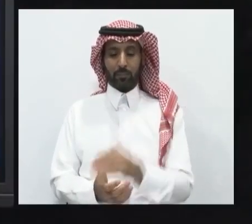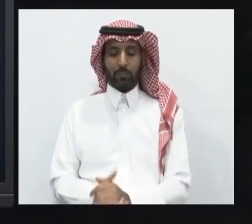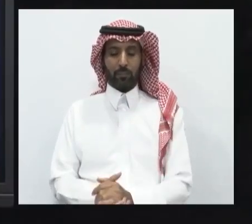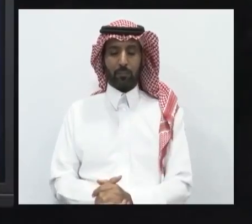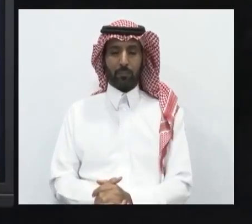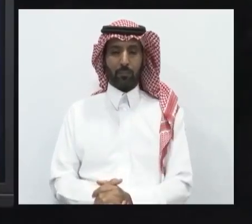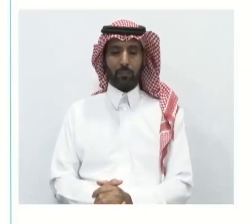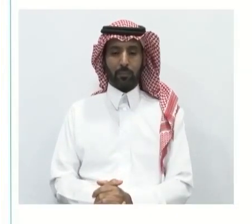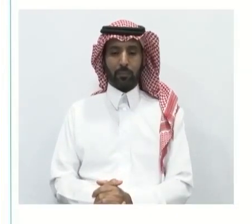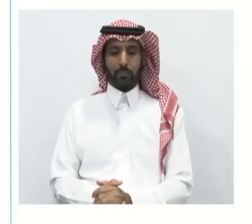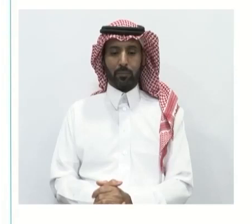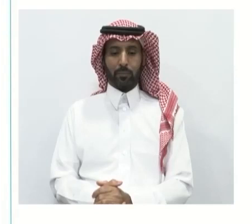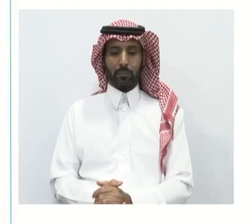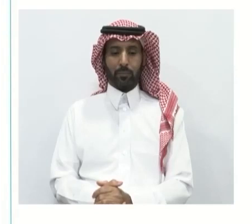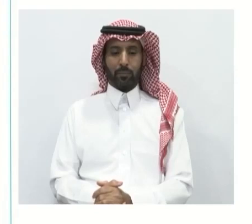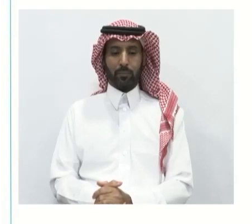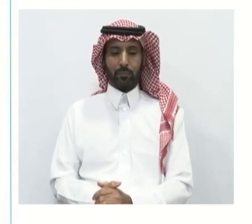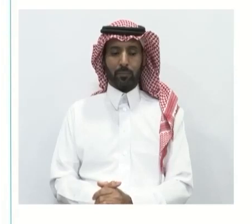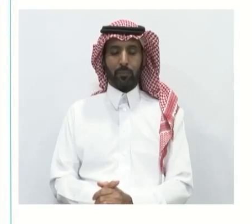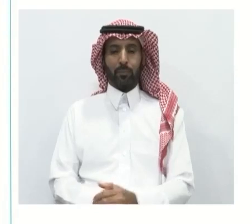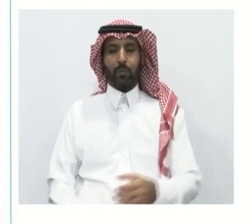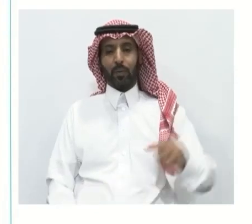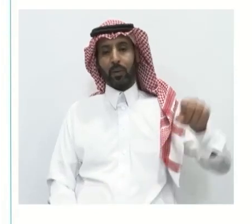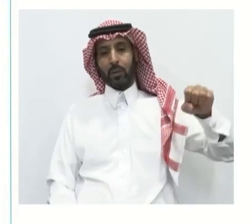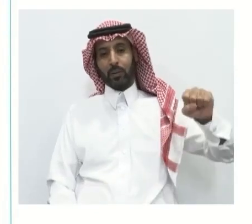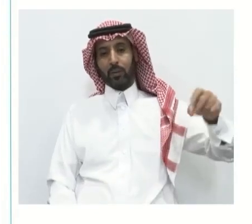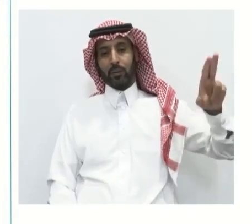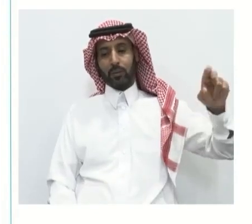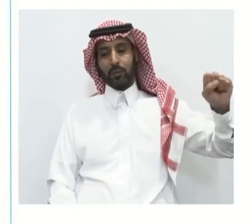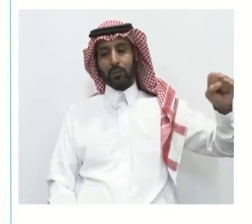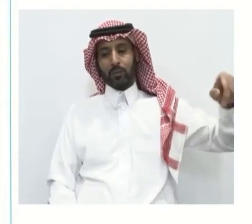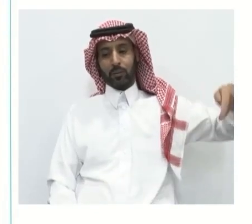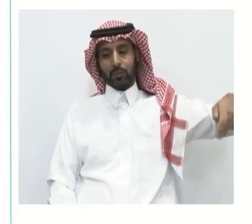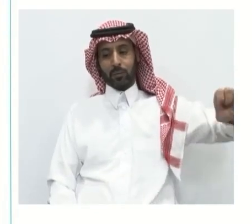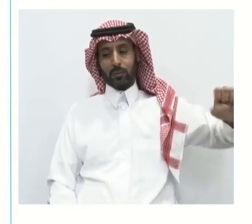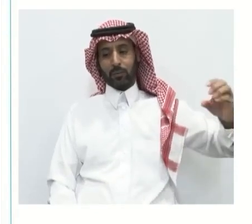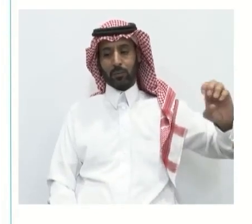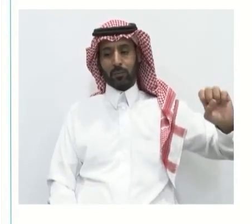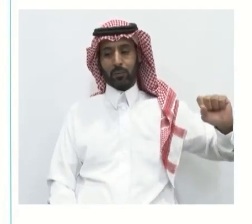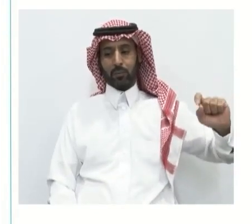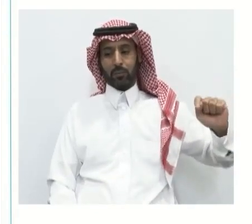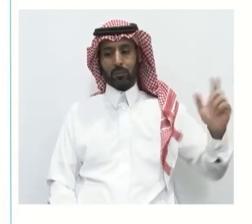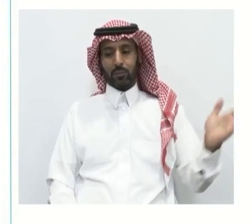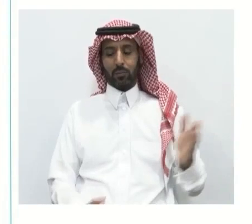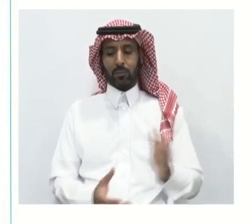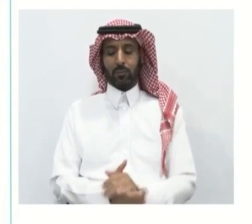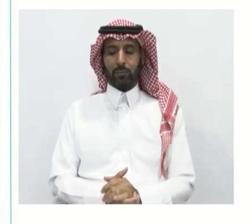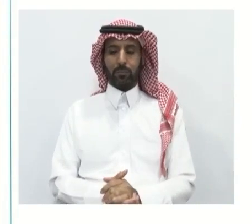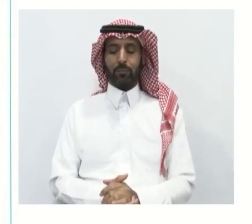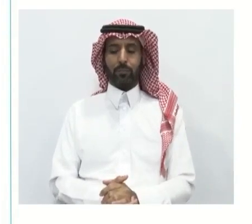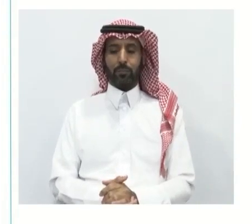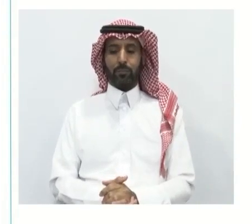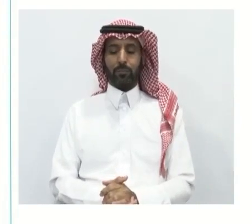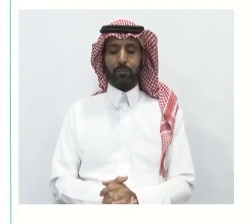system. The next word is suspect. A person thought to be guilty of a crime or offense.